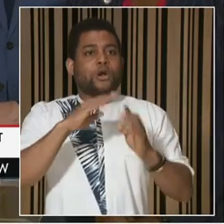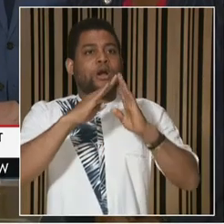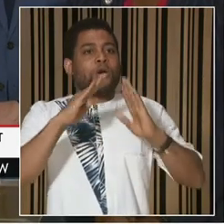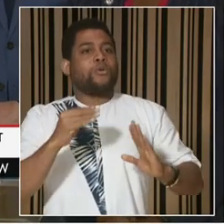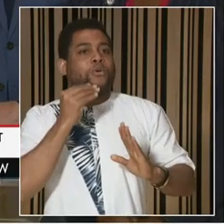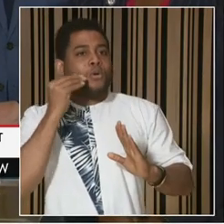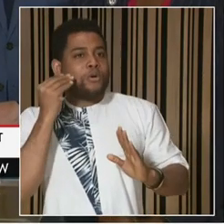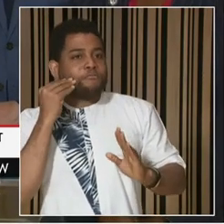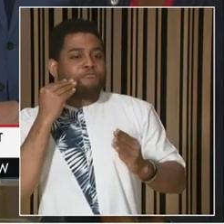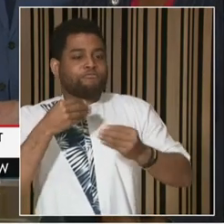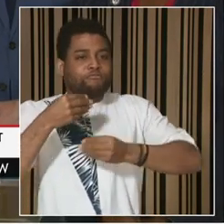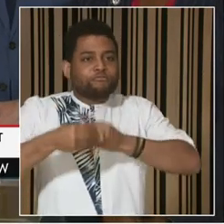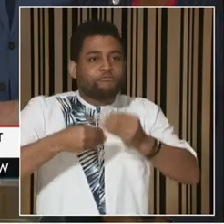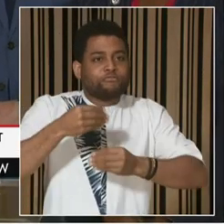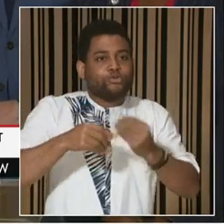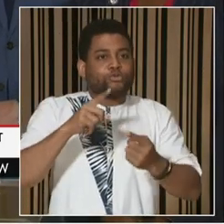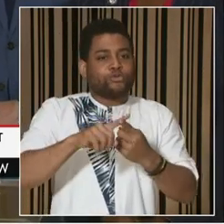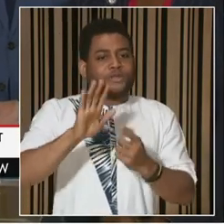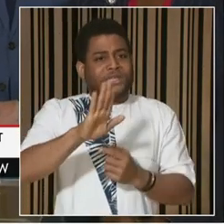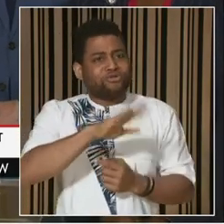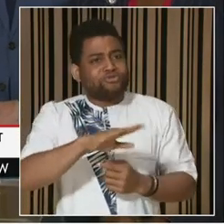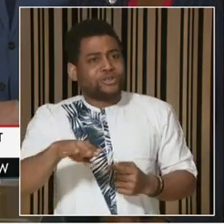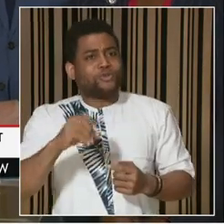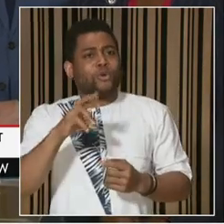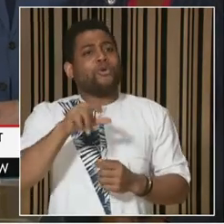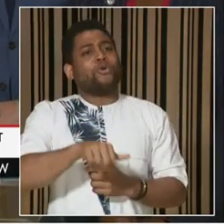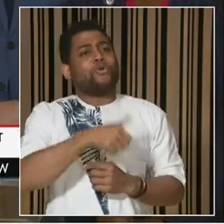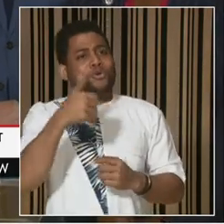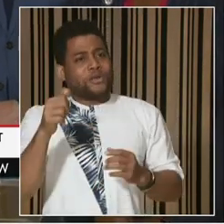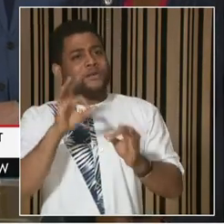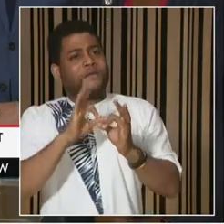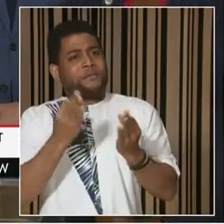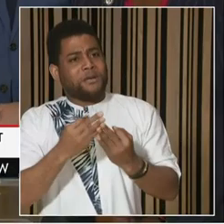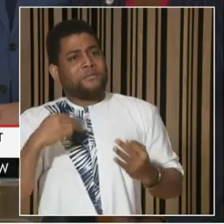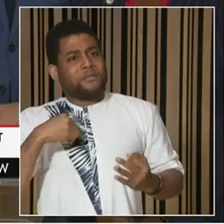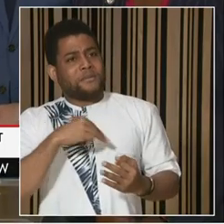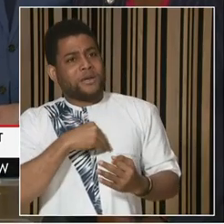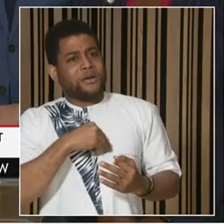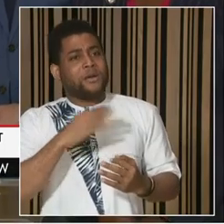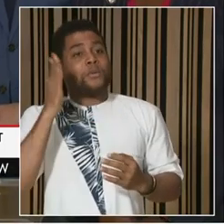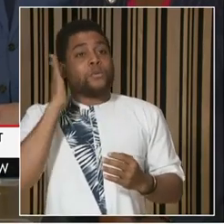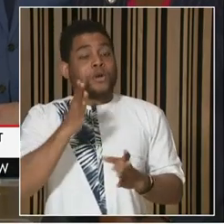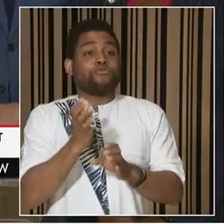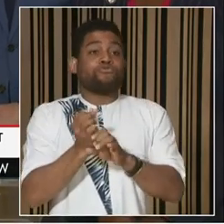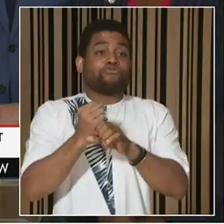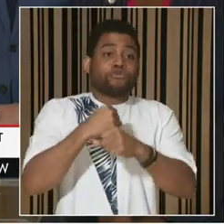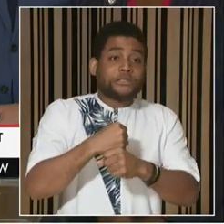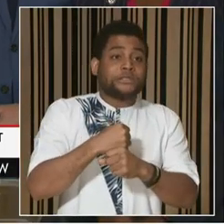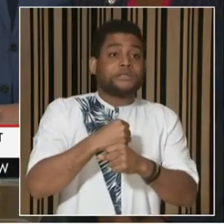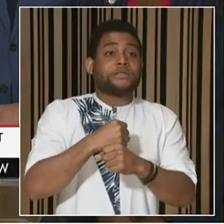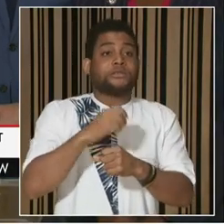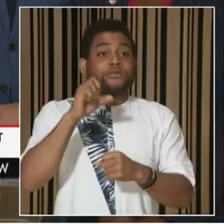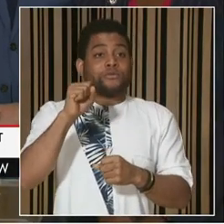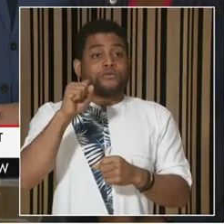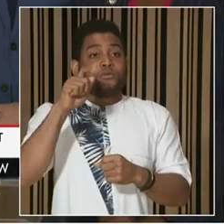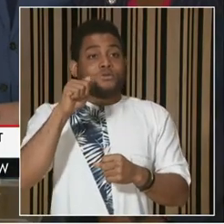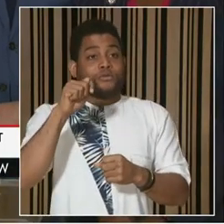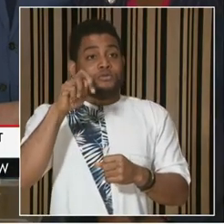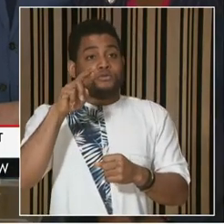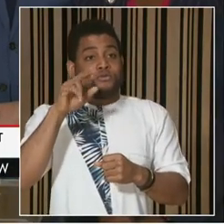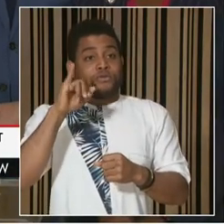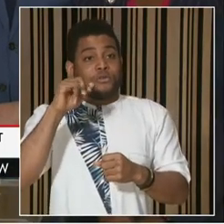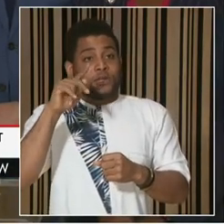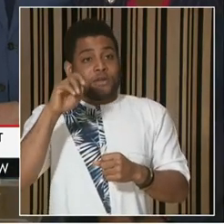or to other family members. We will create a strike force on the Black Homeowners Fund, similar to the